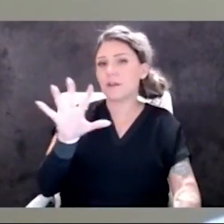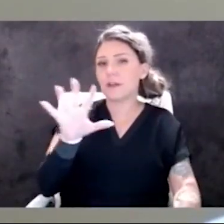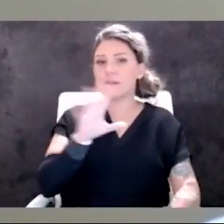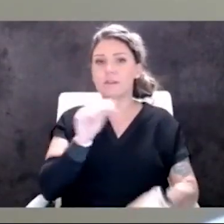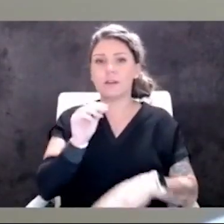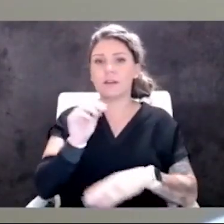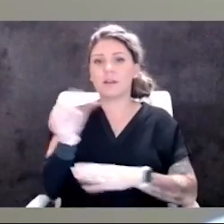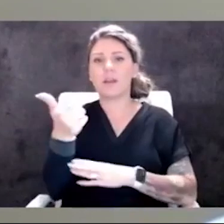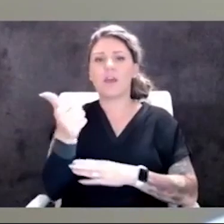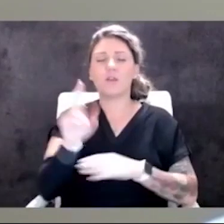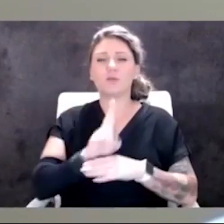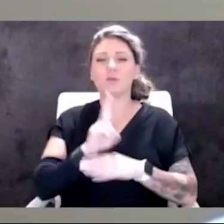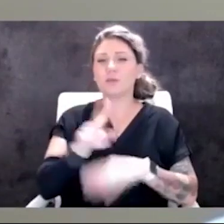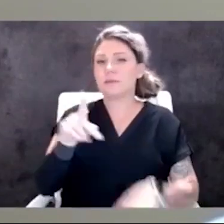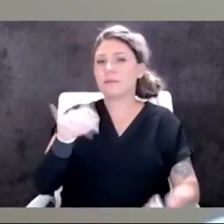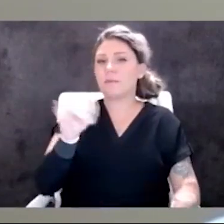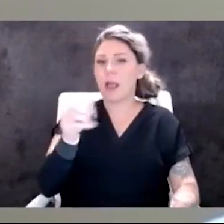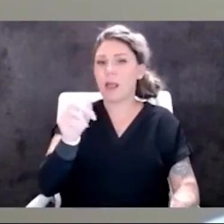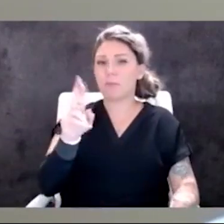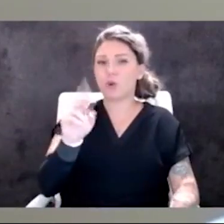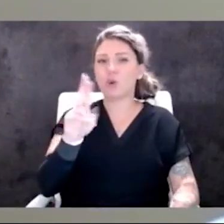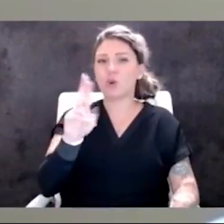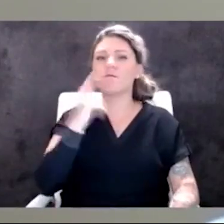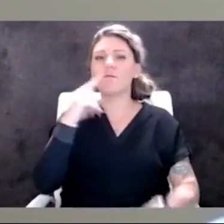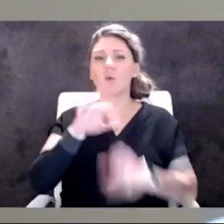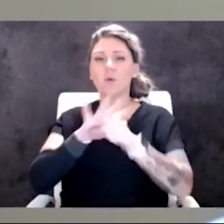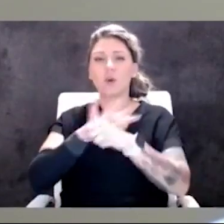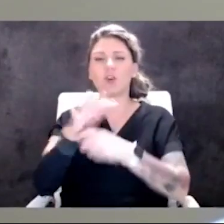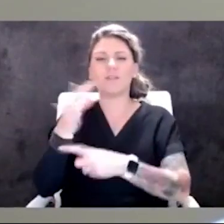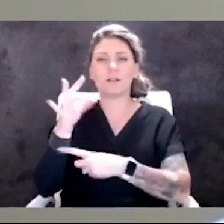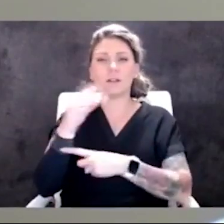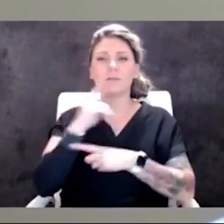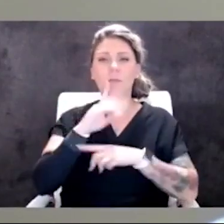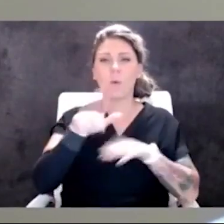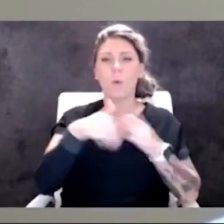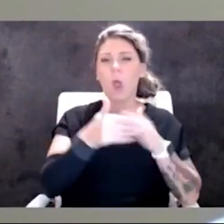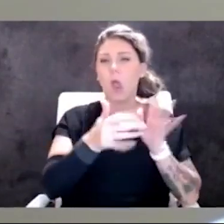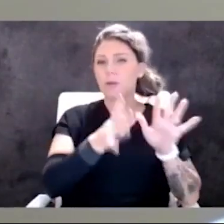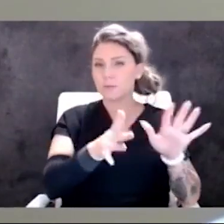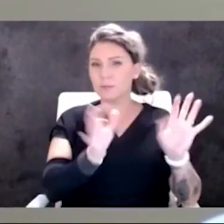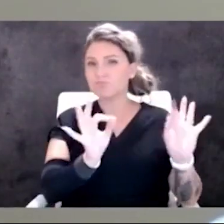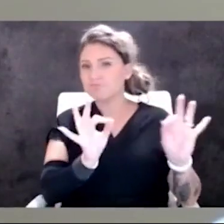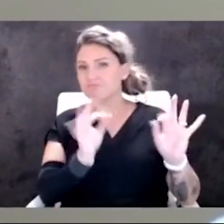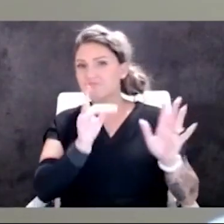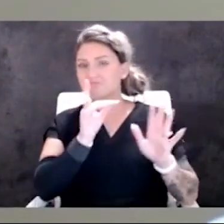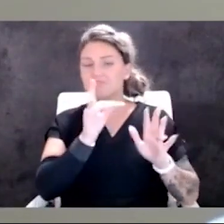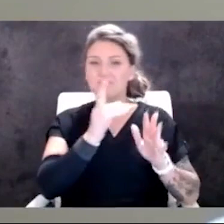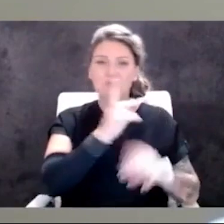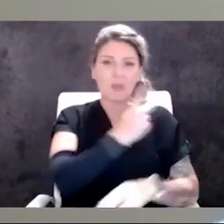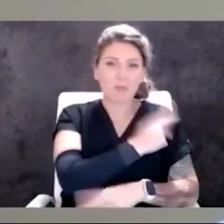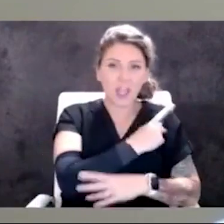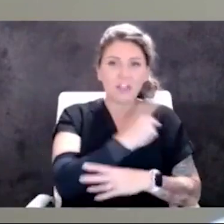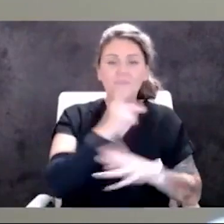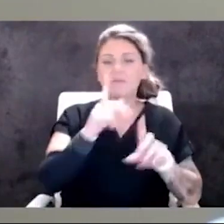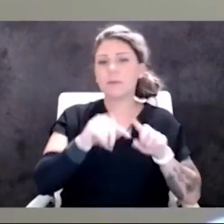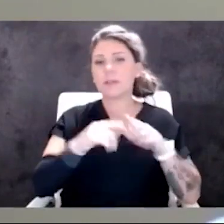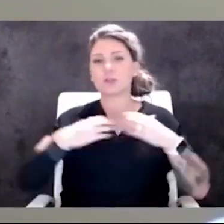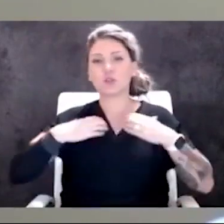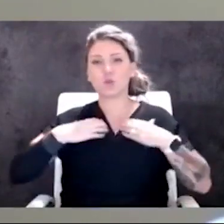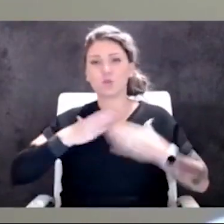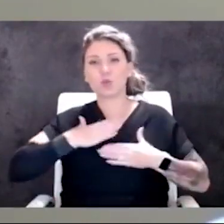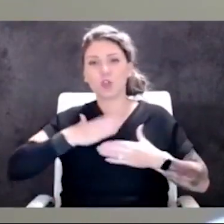PAPR devices for our COVID patients. But then for all of our simple patients, depending on respiratory or not, some people will still